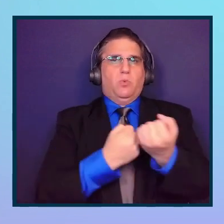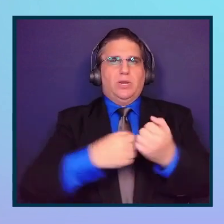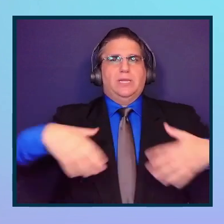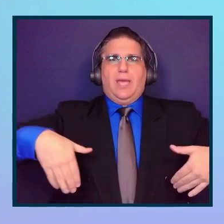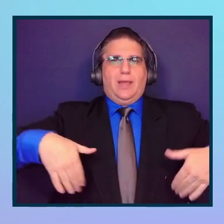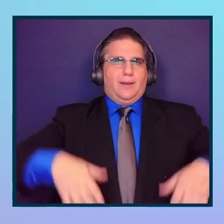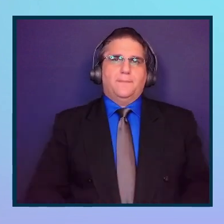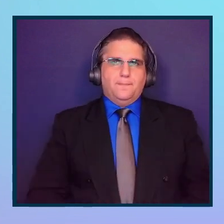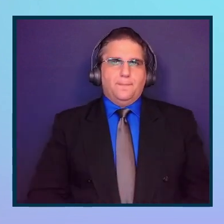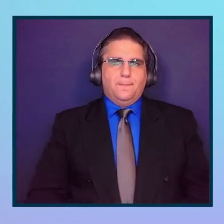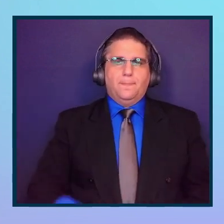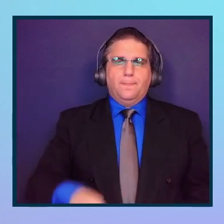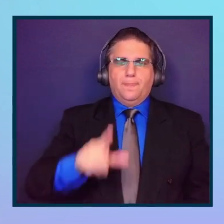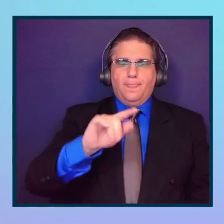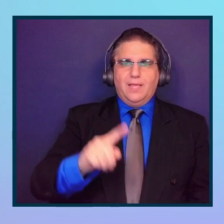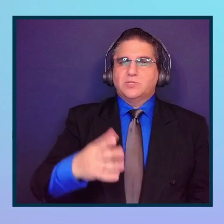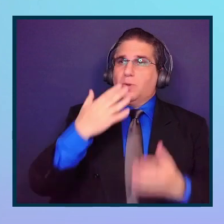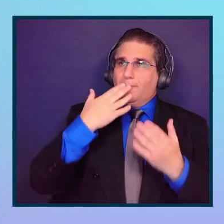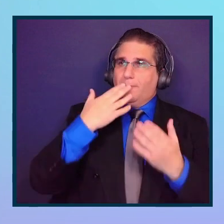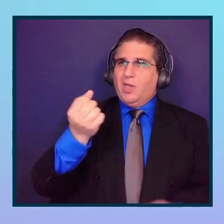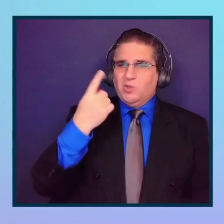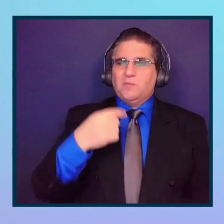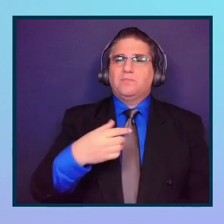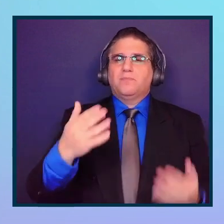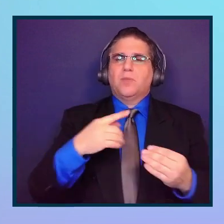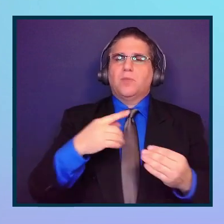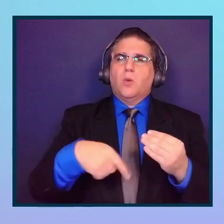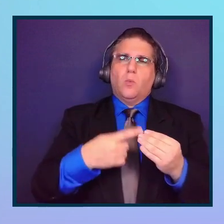it. Thank you. What about